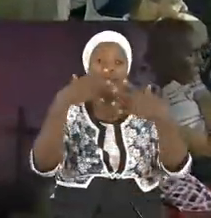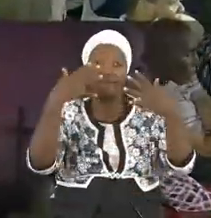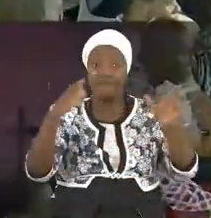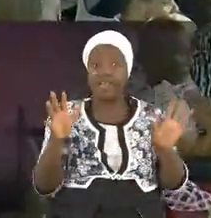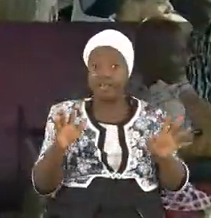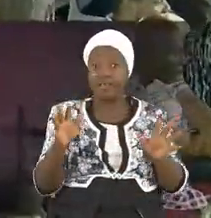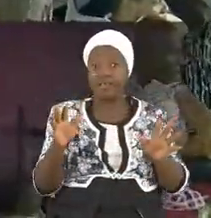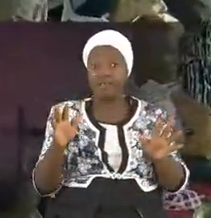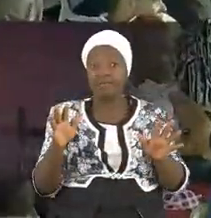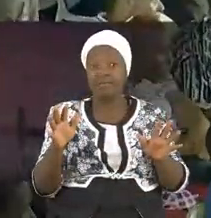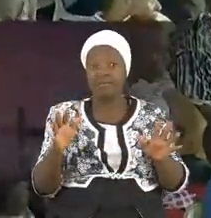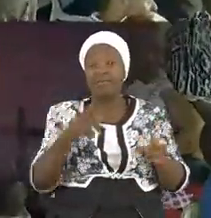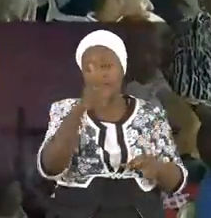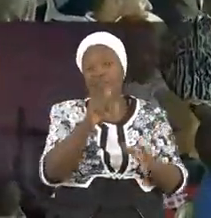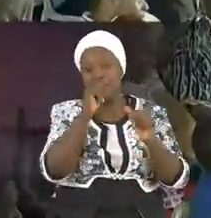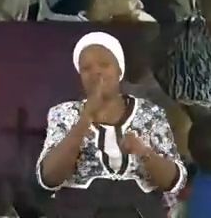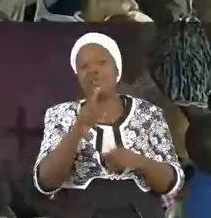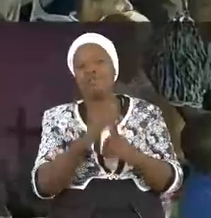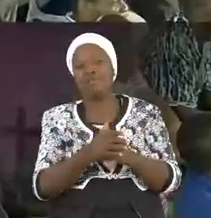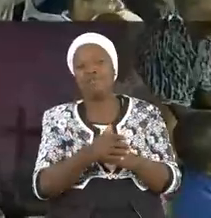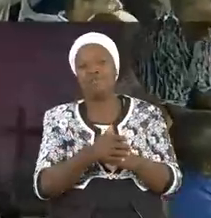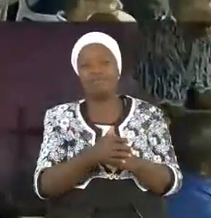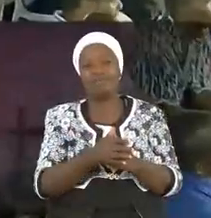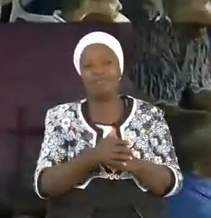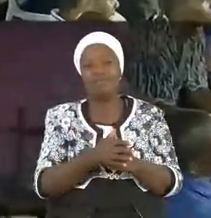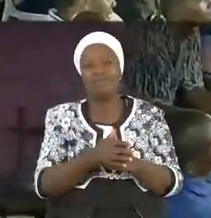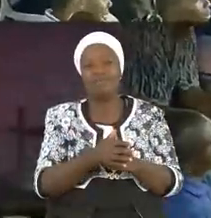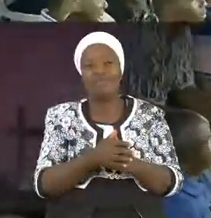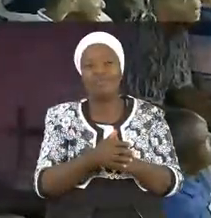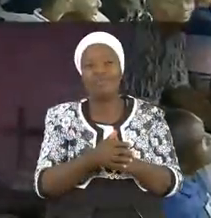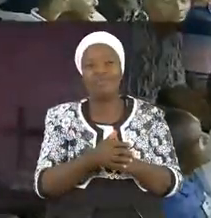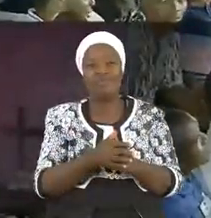God bless you. Please, at the left-hand side here,